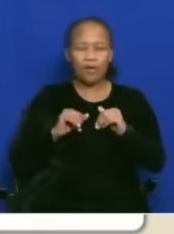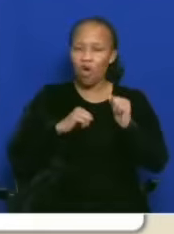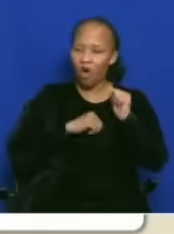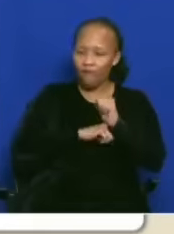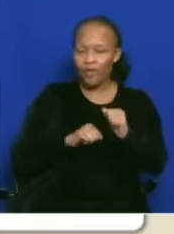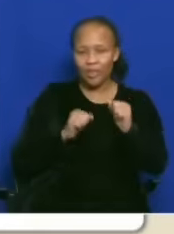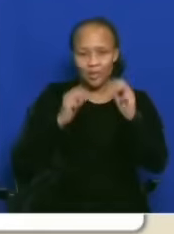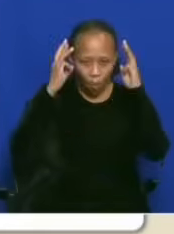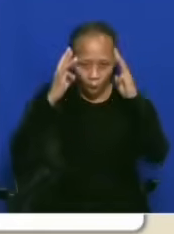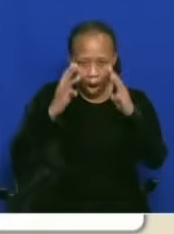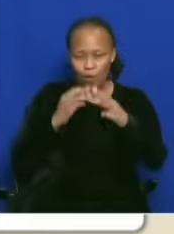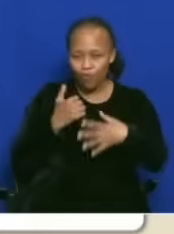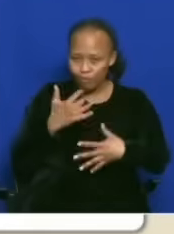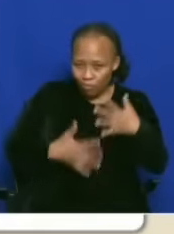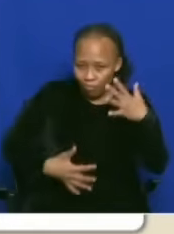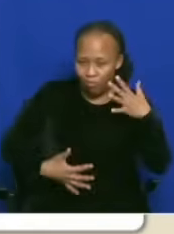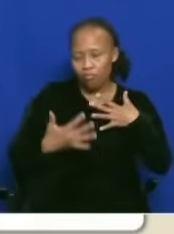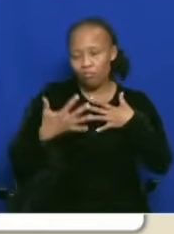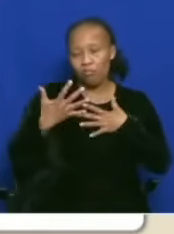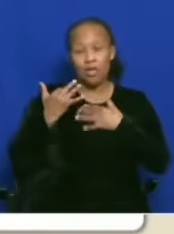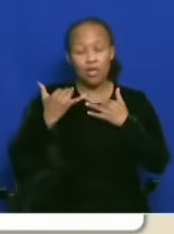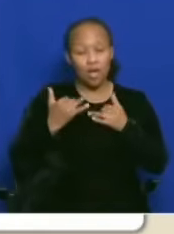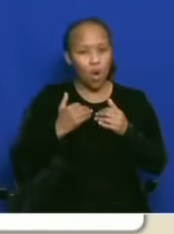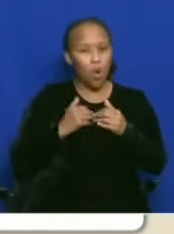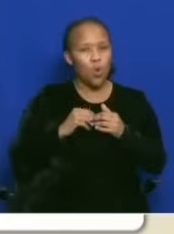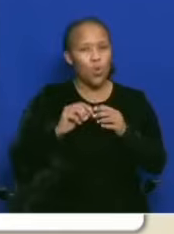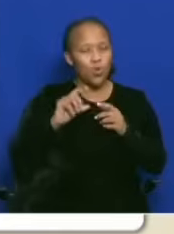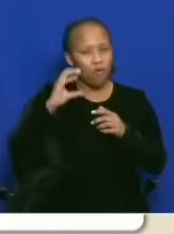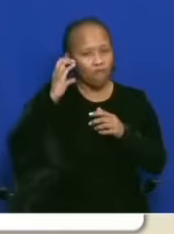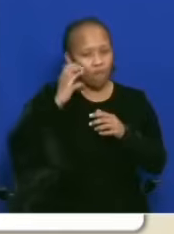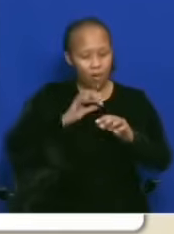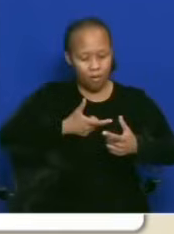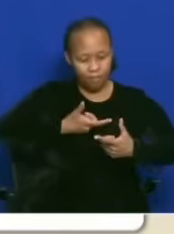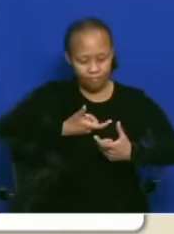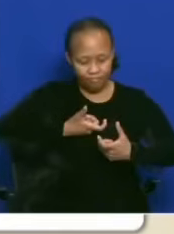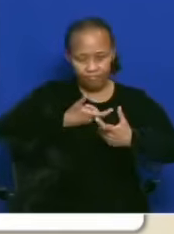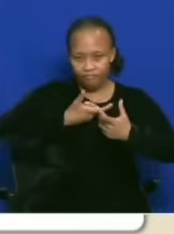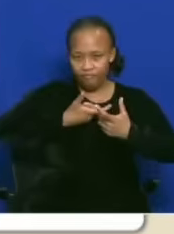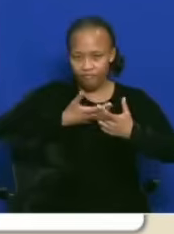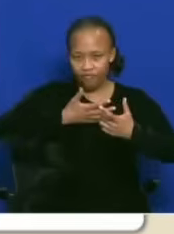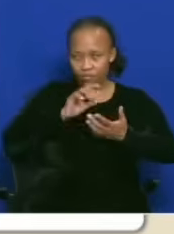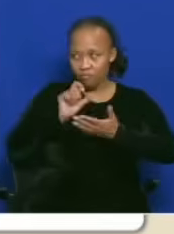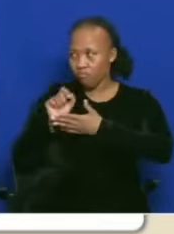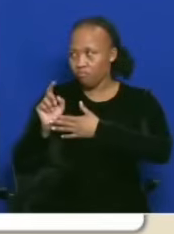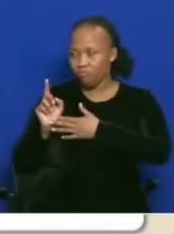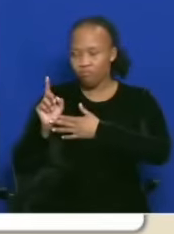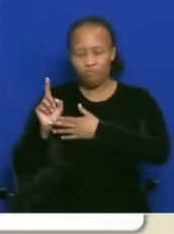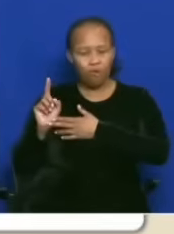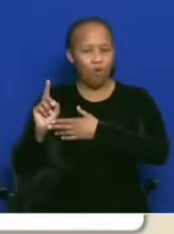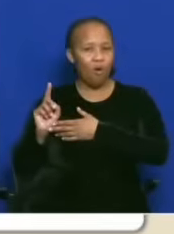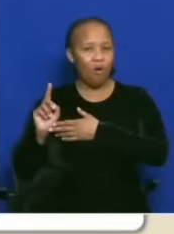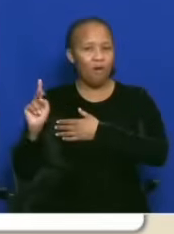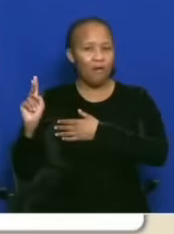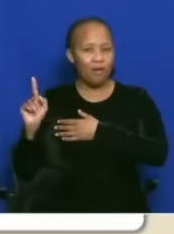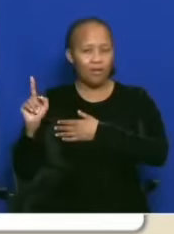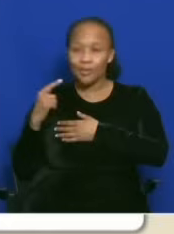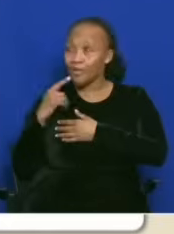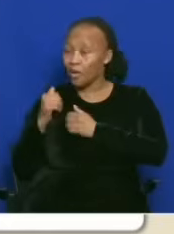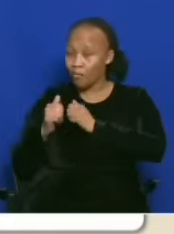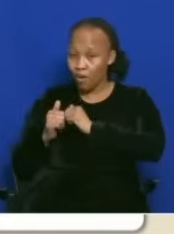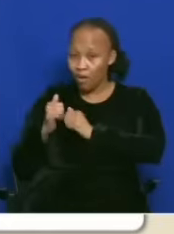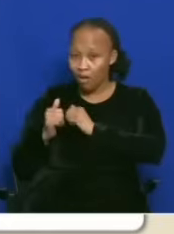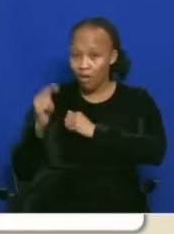he shares the screenshot with General Khan, and he says, bro, dispensers we can